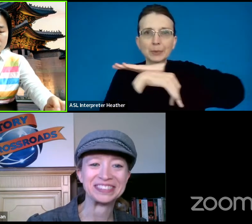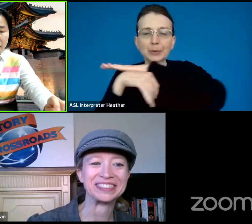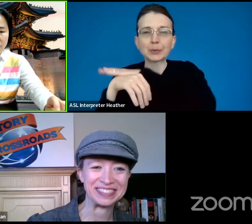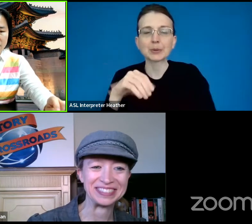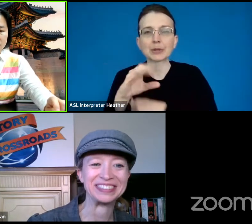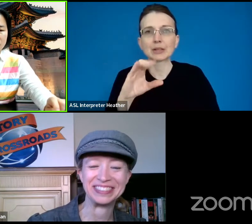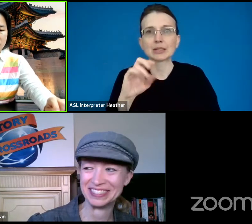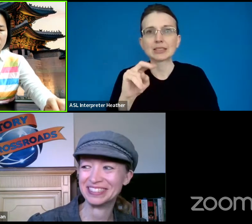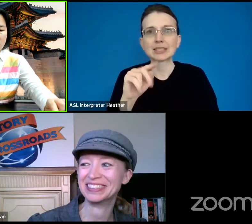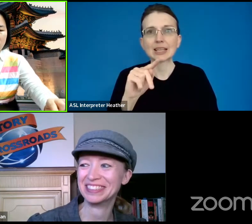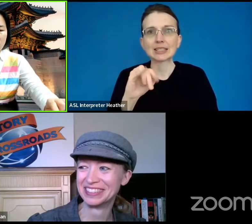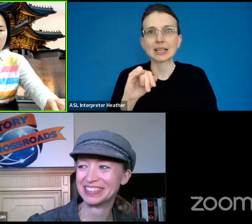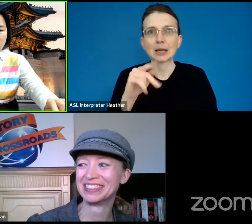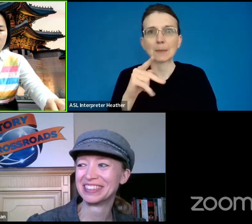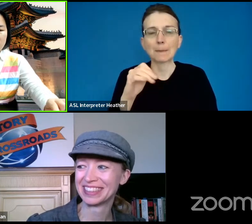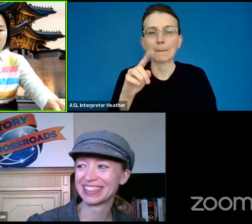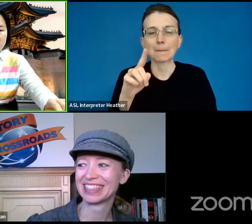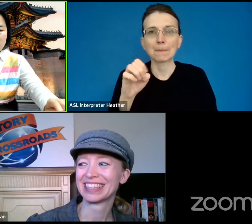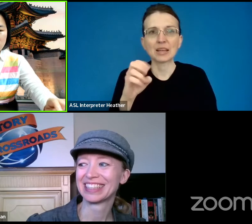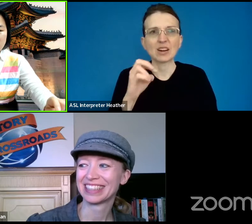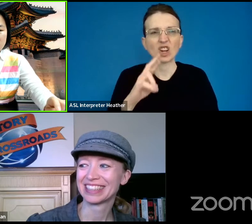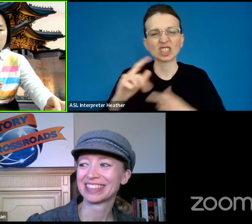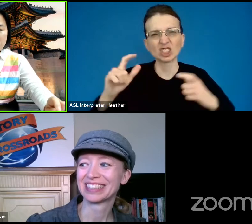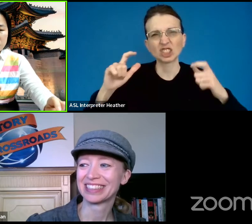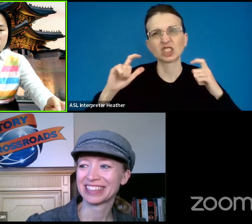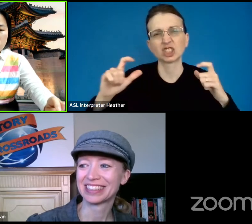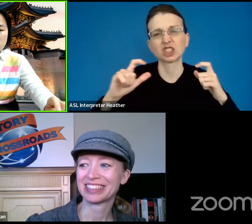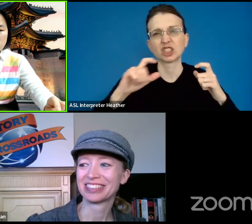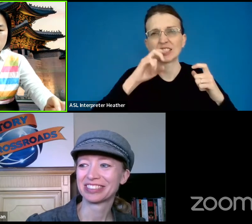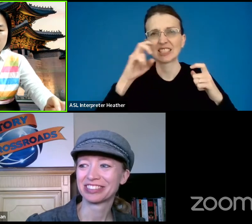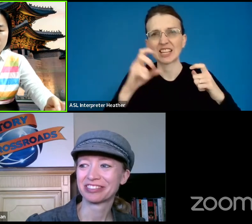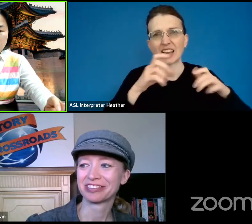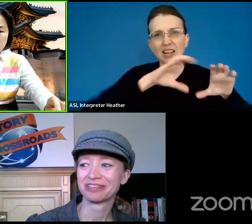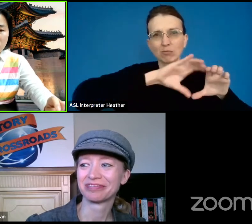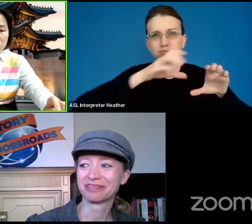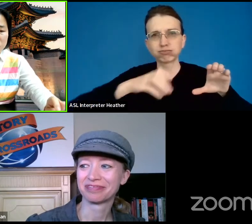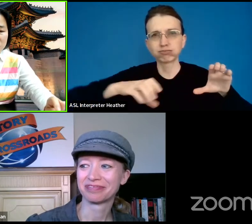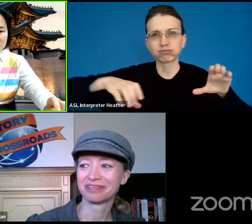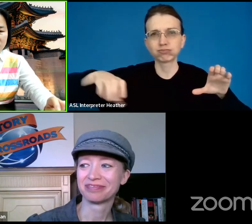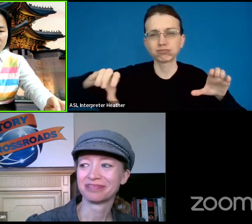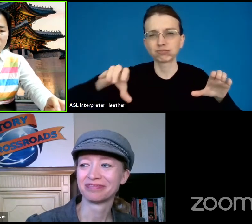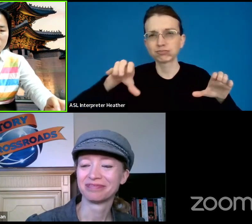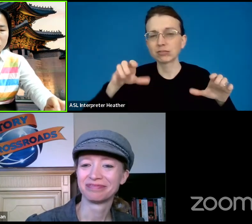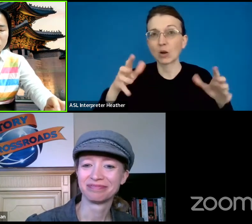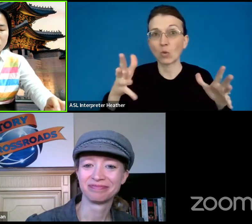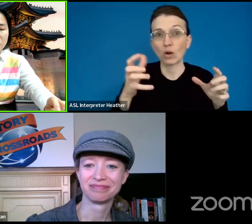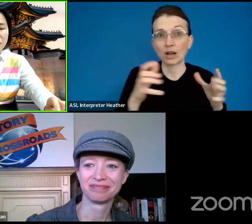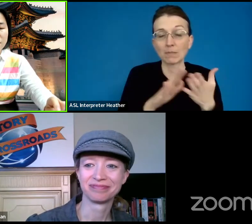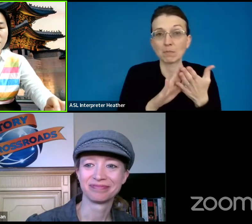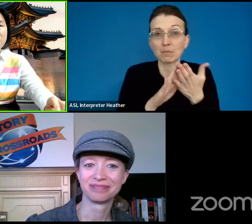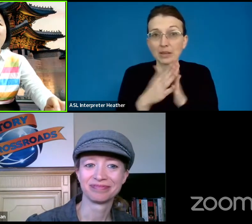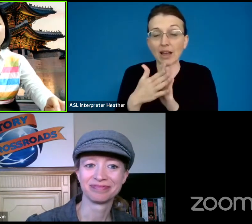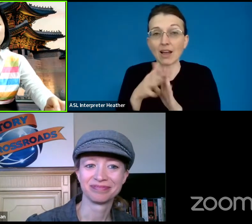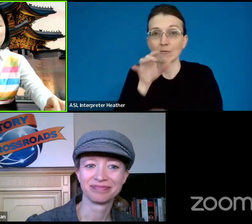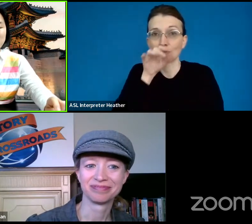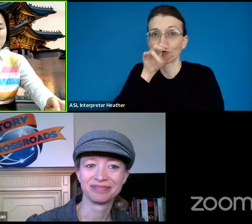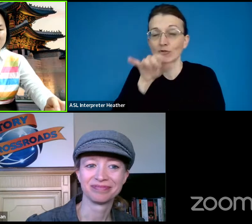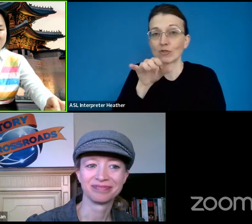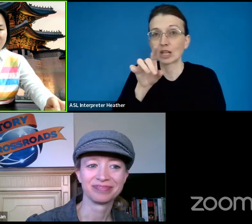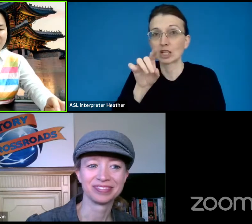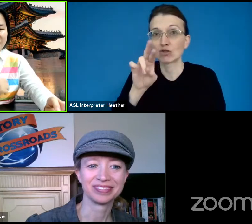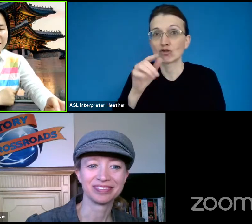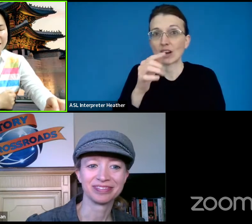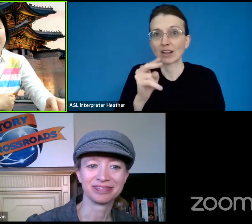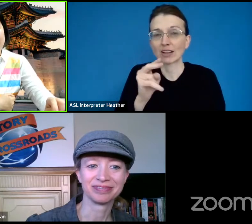huge snake, and they desperately wish to become dragons who can ascend to